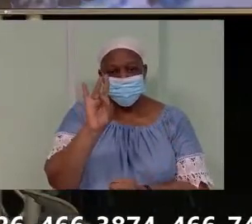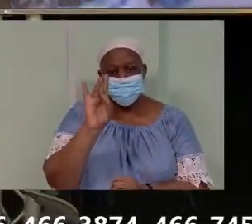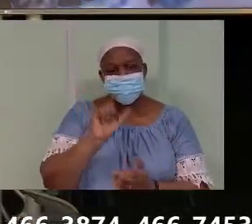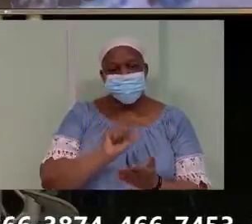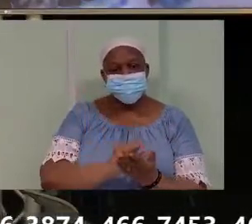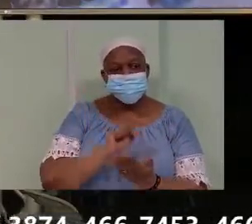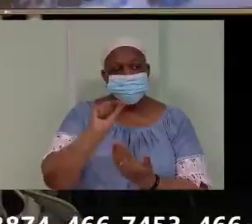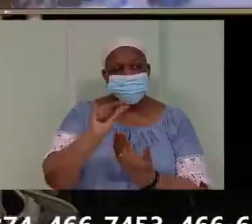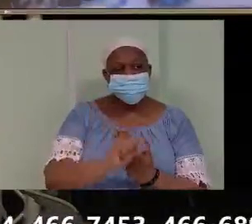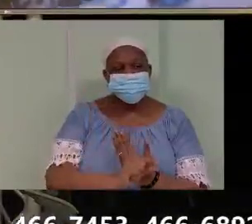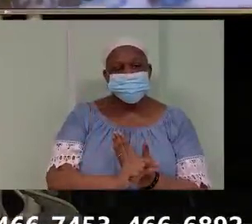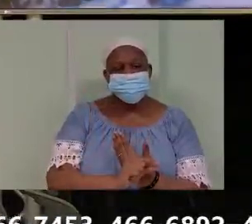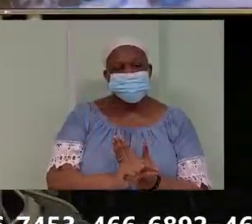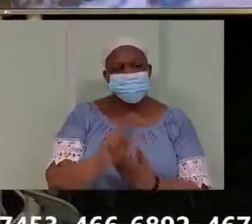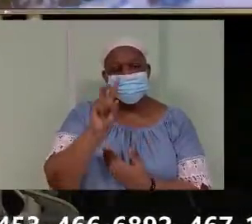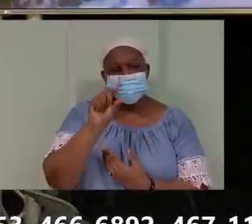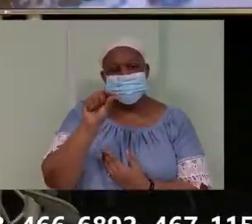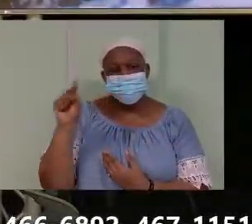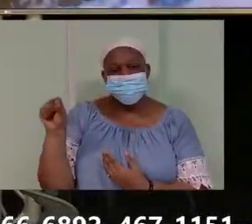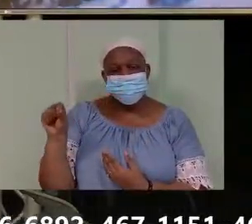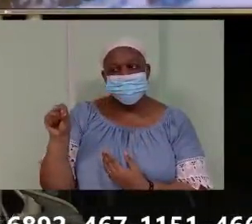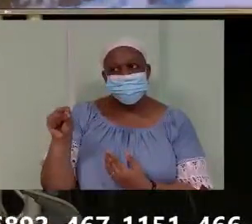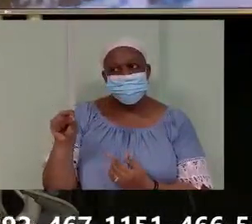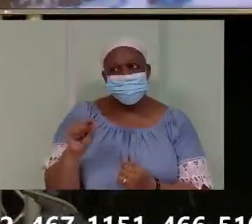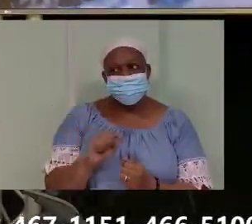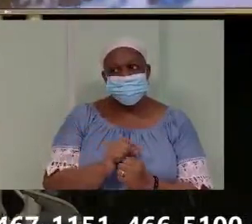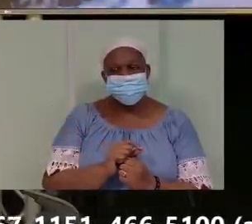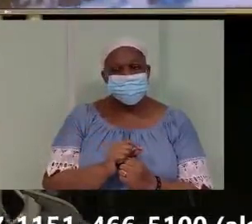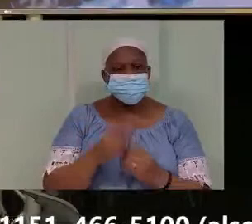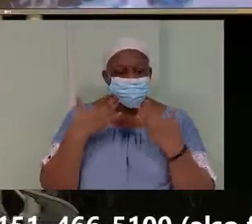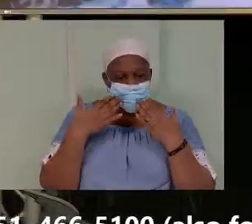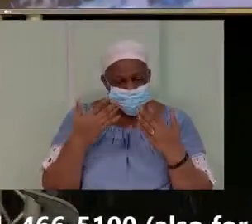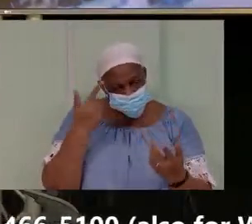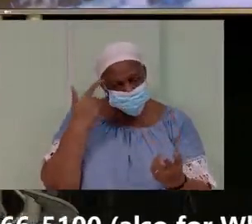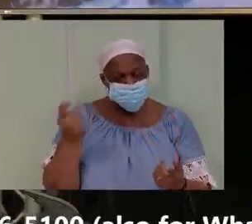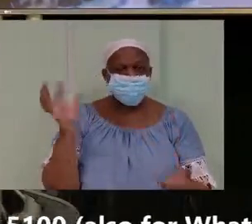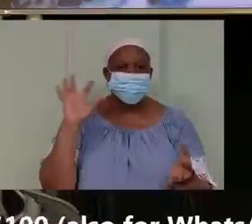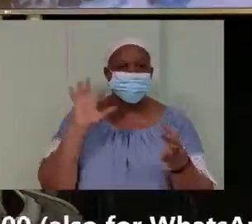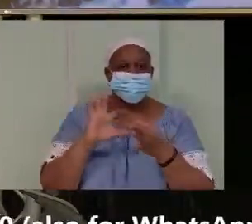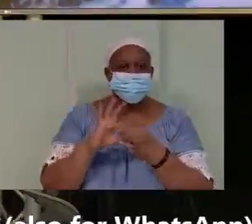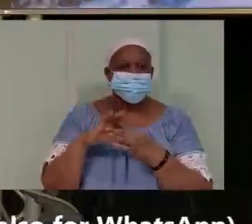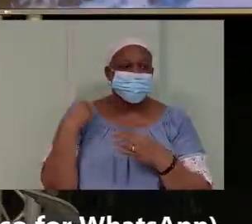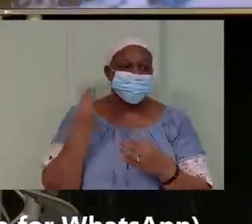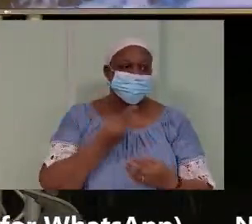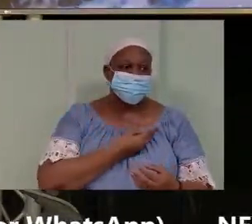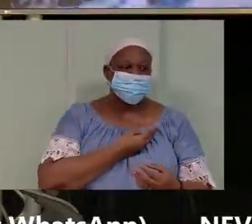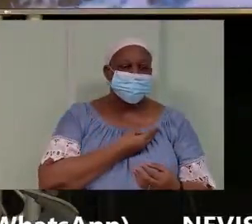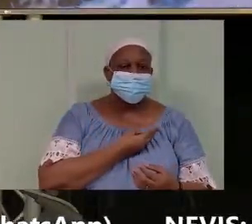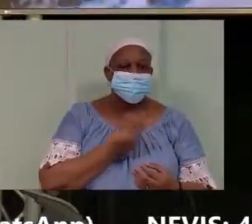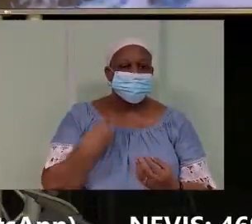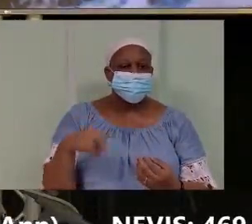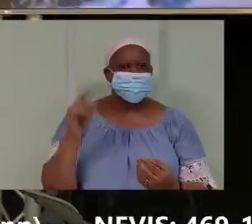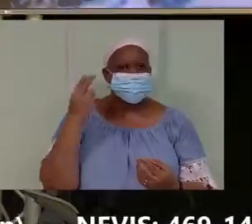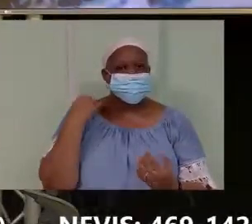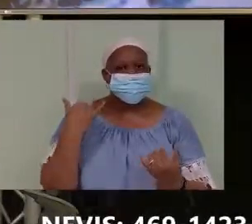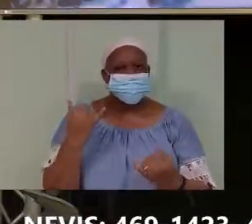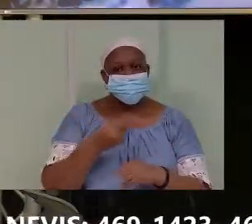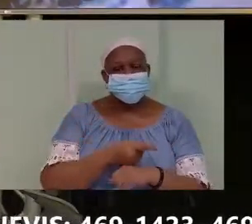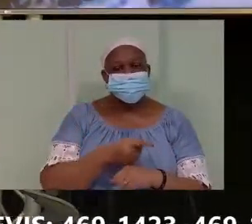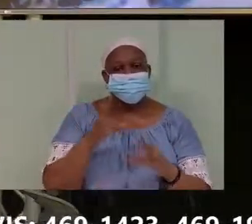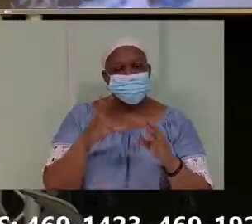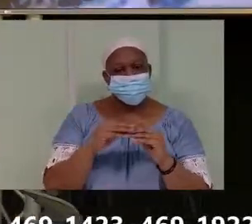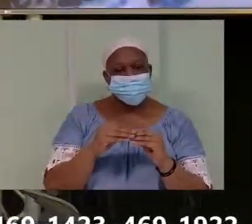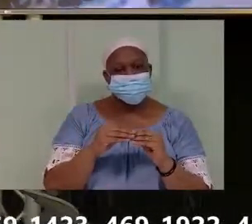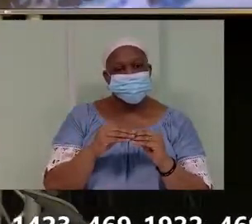of August, 2020. We thank you very much for joining us for today's